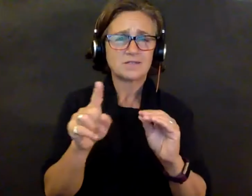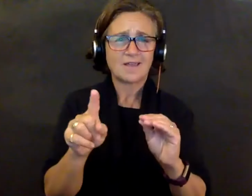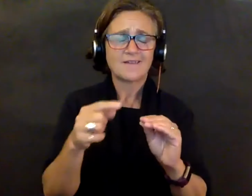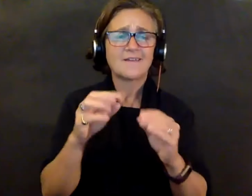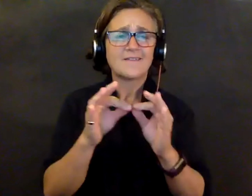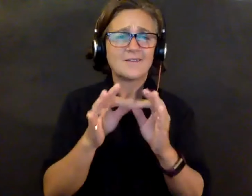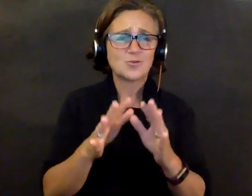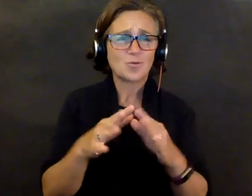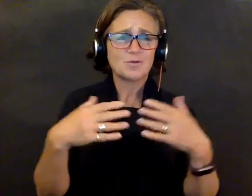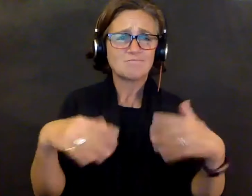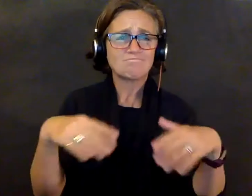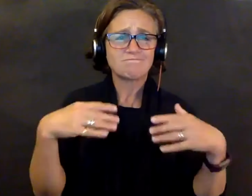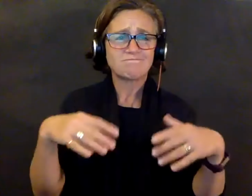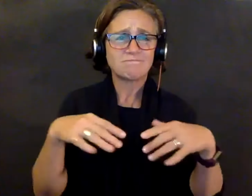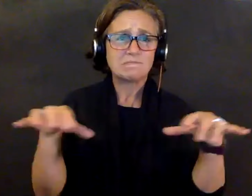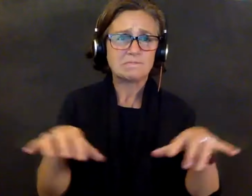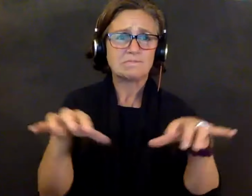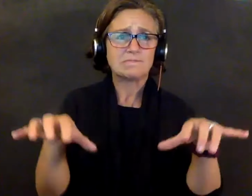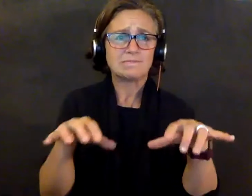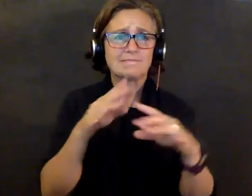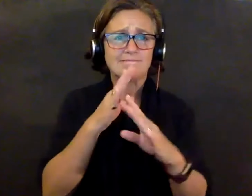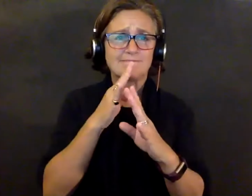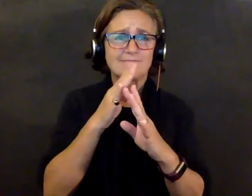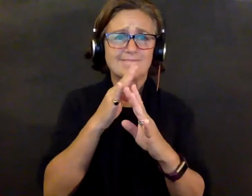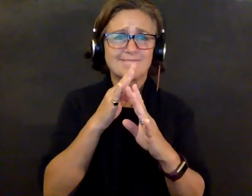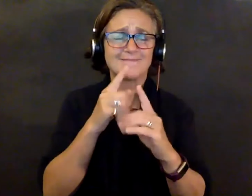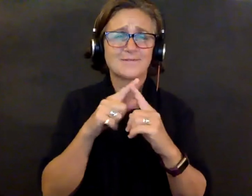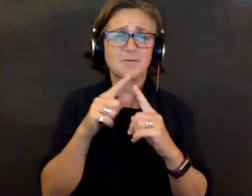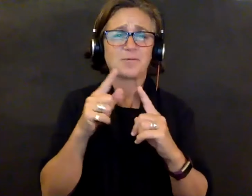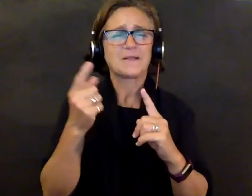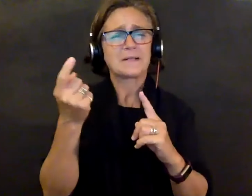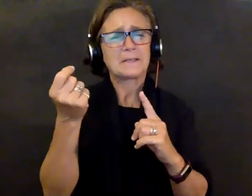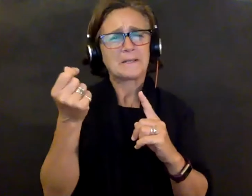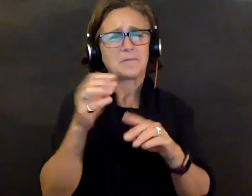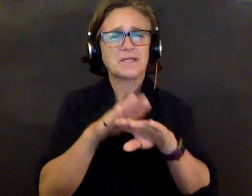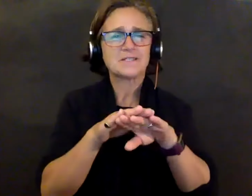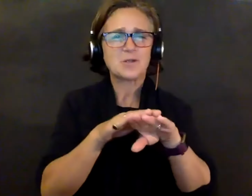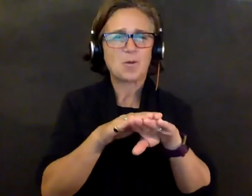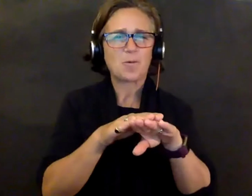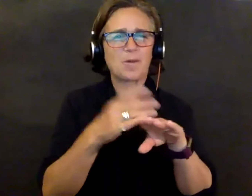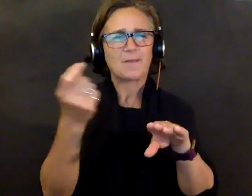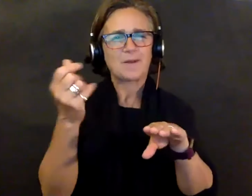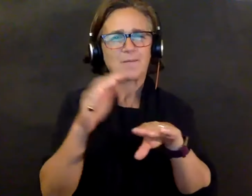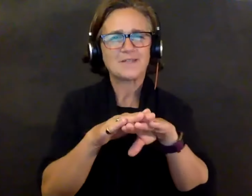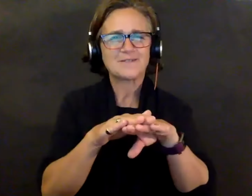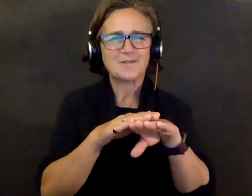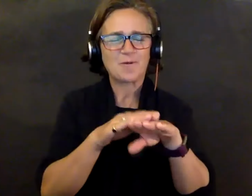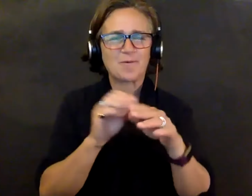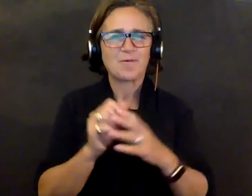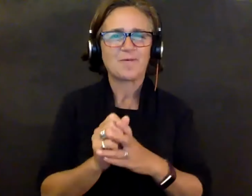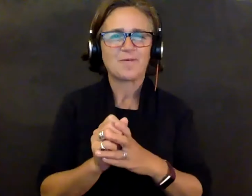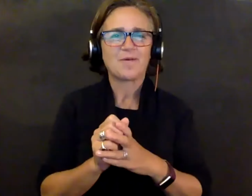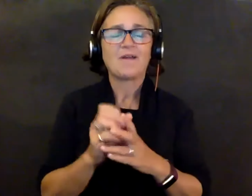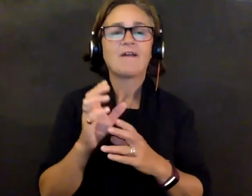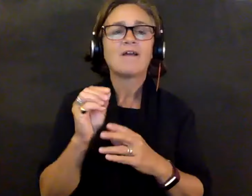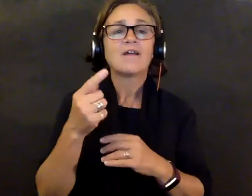down just a little bit for their benefit. Thank you. And while we're transitioning, there's just a